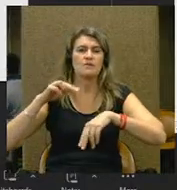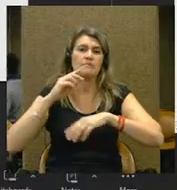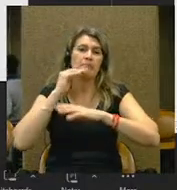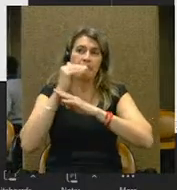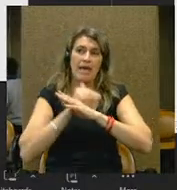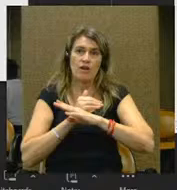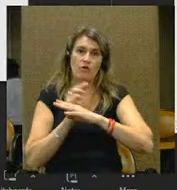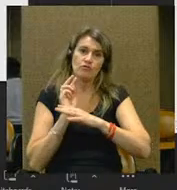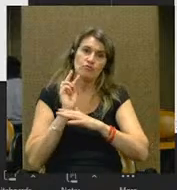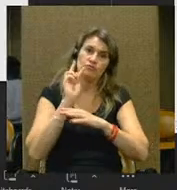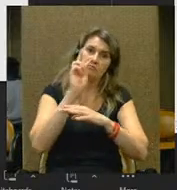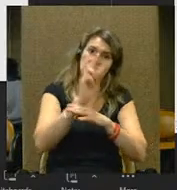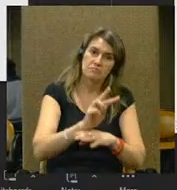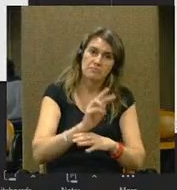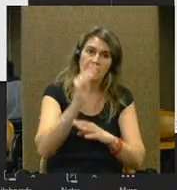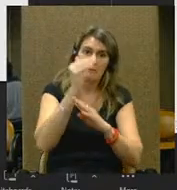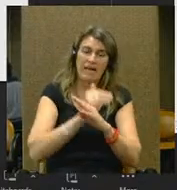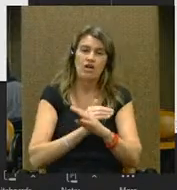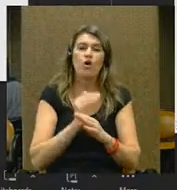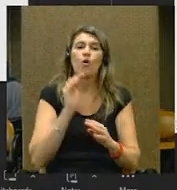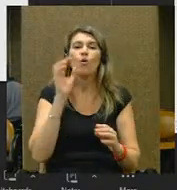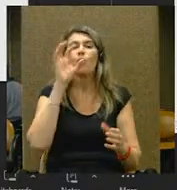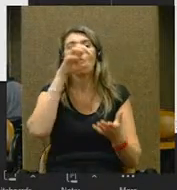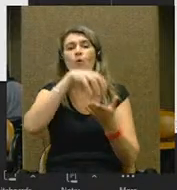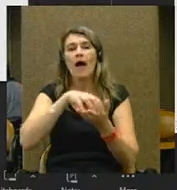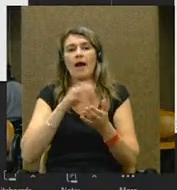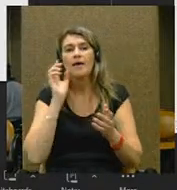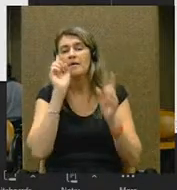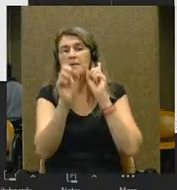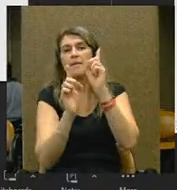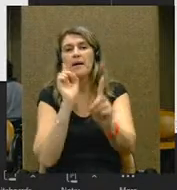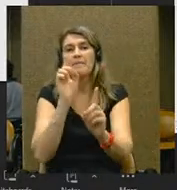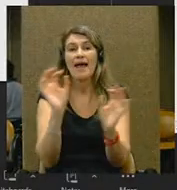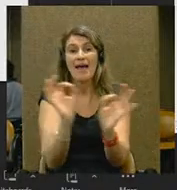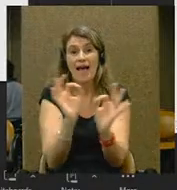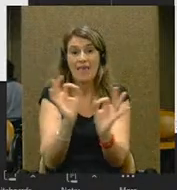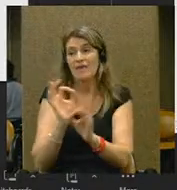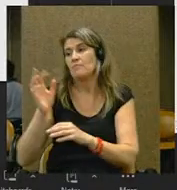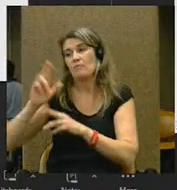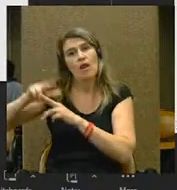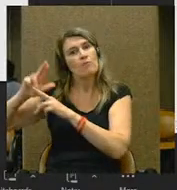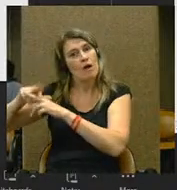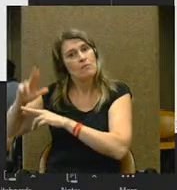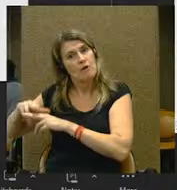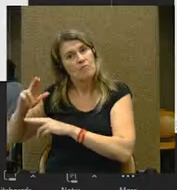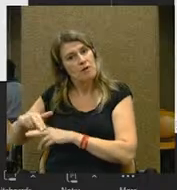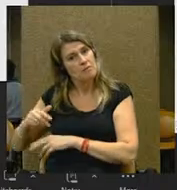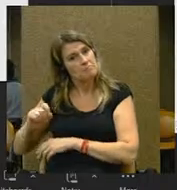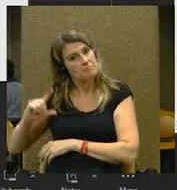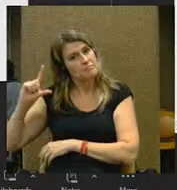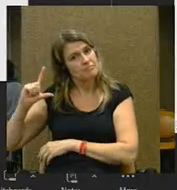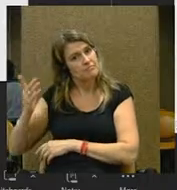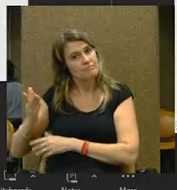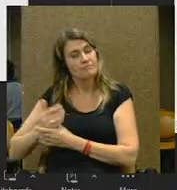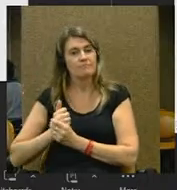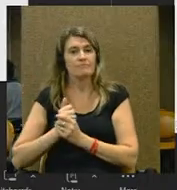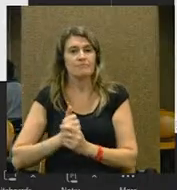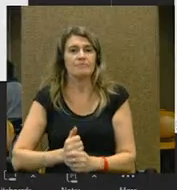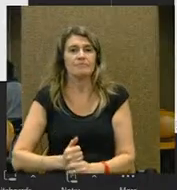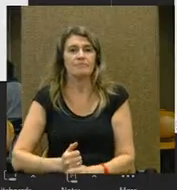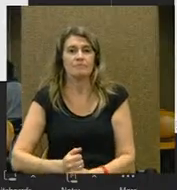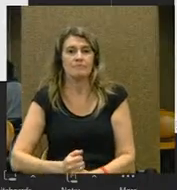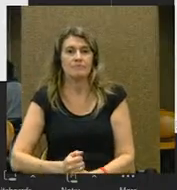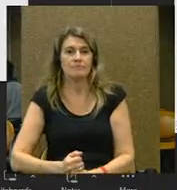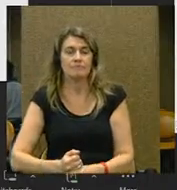were before, which is the good news. The sad news was we lost so many people during the pandemic because of the closure of a number